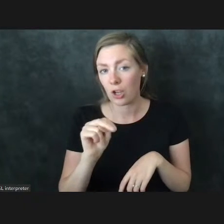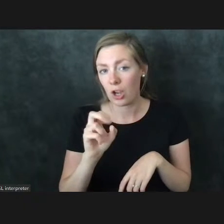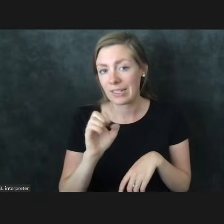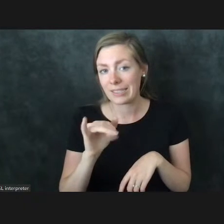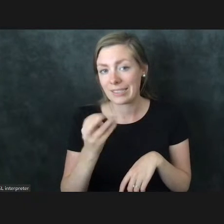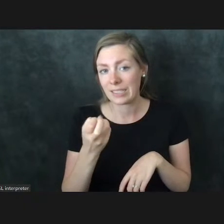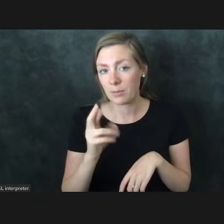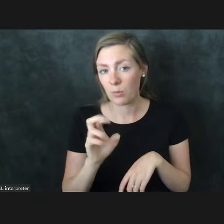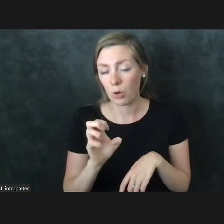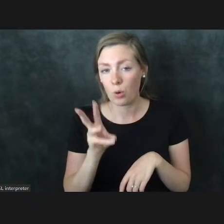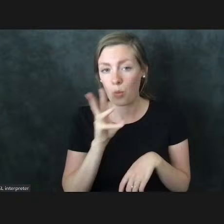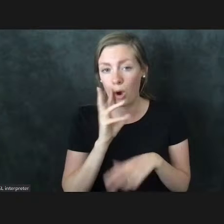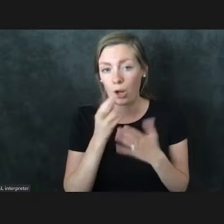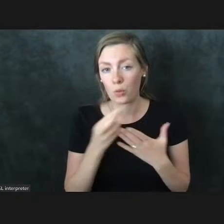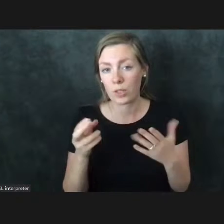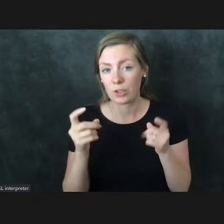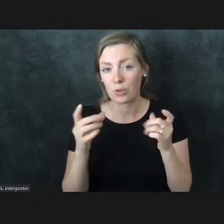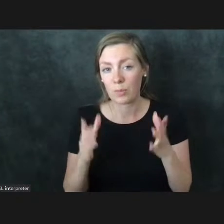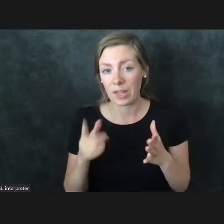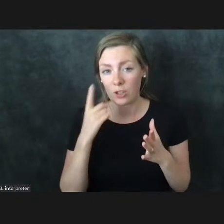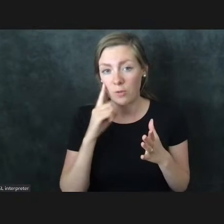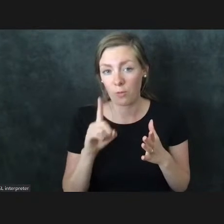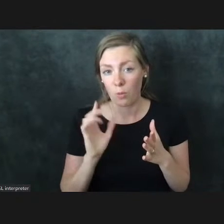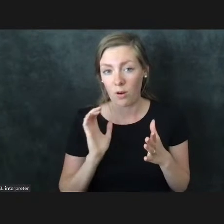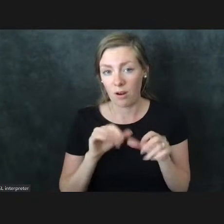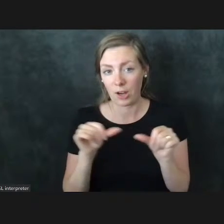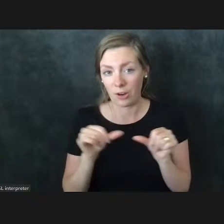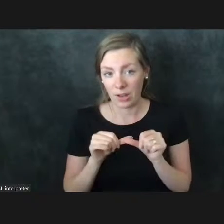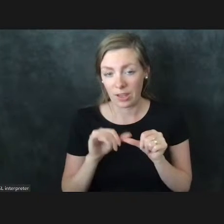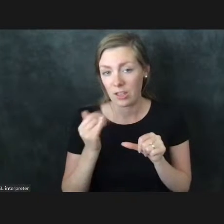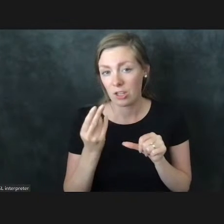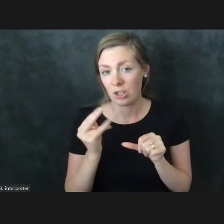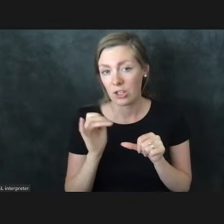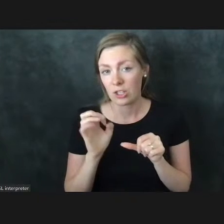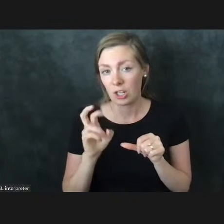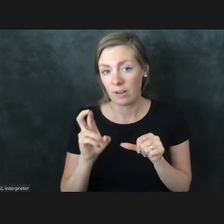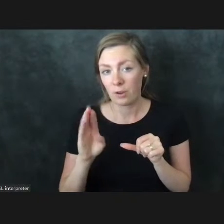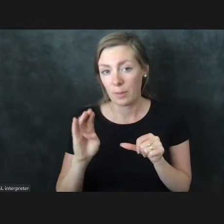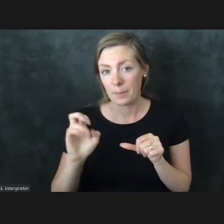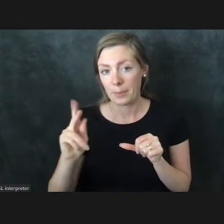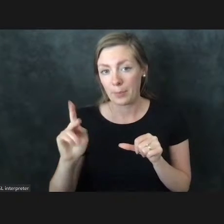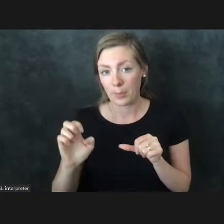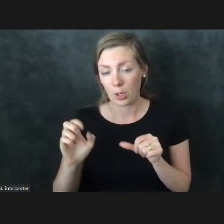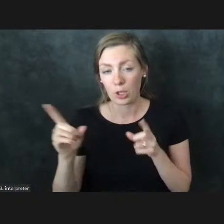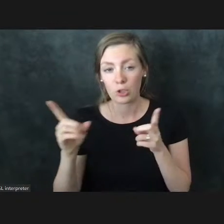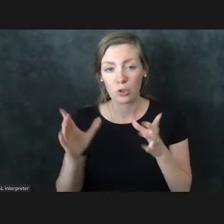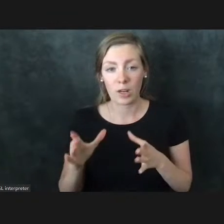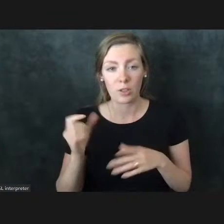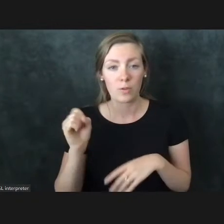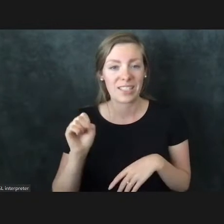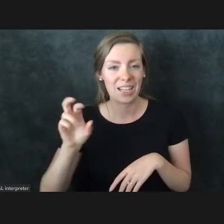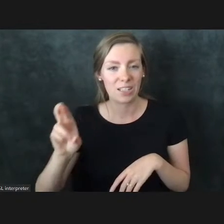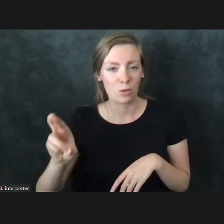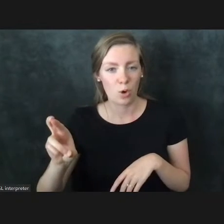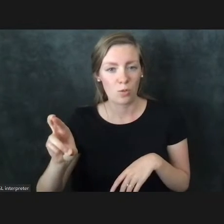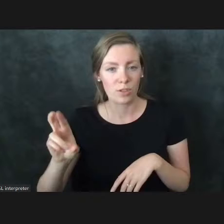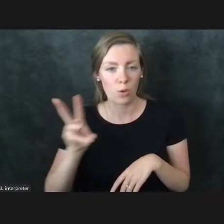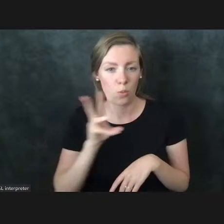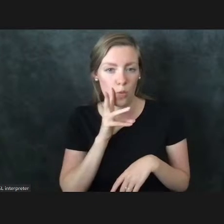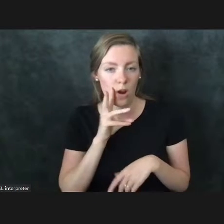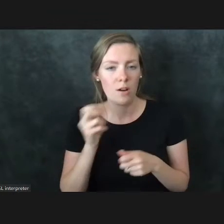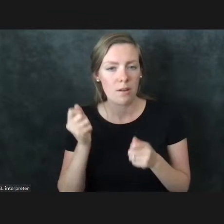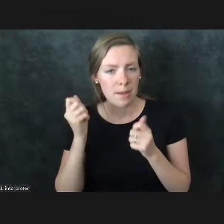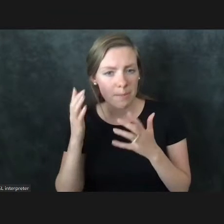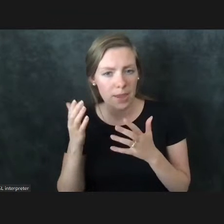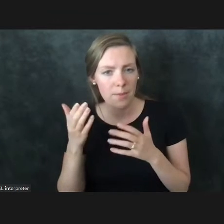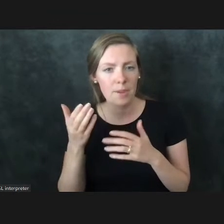Water Resources Manager for Sonoma Water, Jennifer Burke, the Director of Water, Santa Rosa Water, and a member of the Sonoma